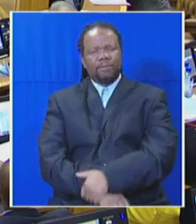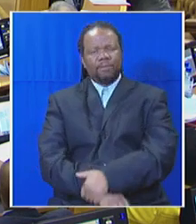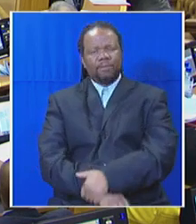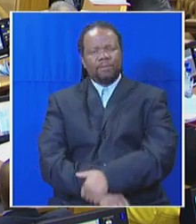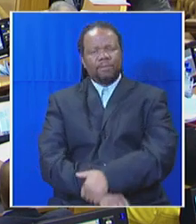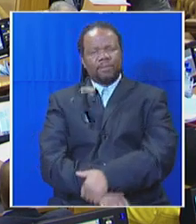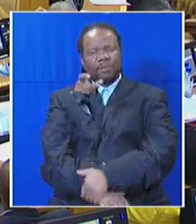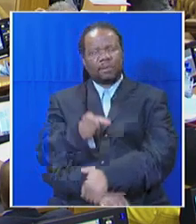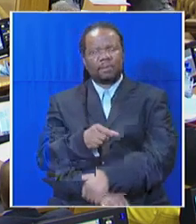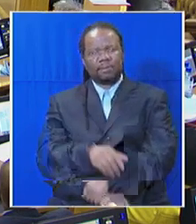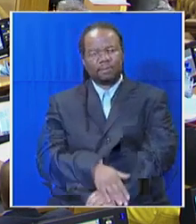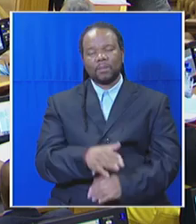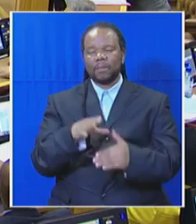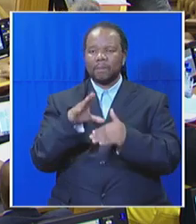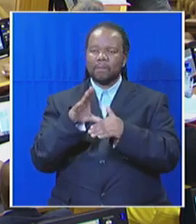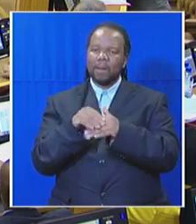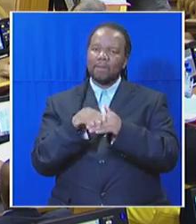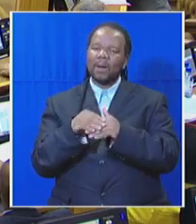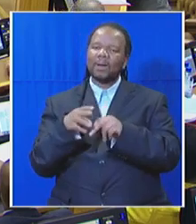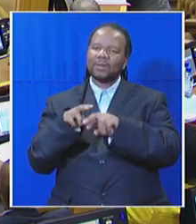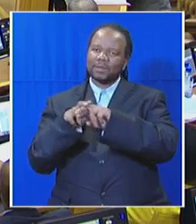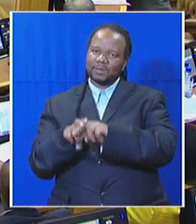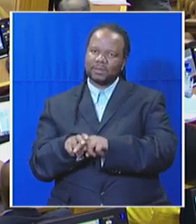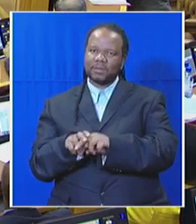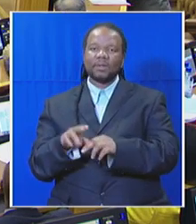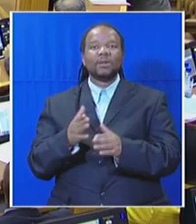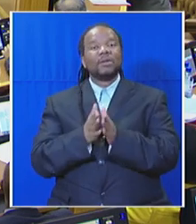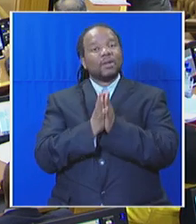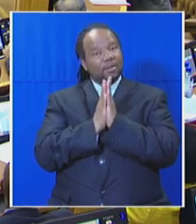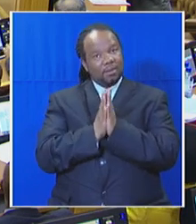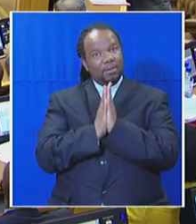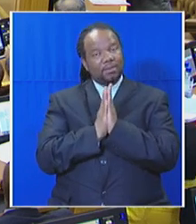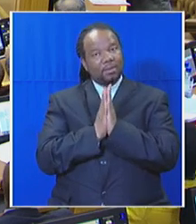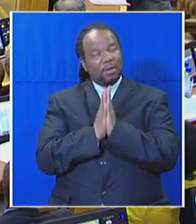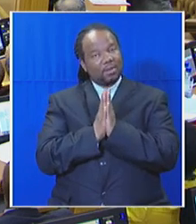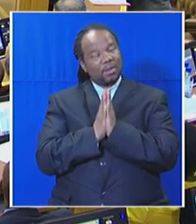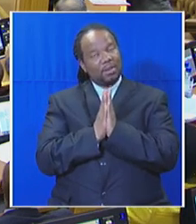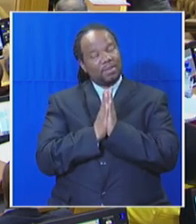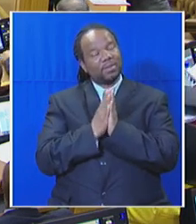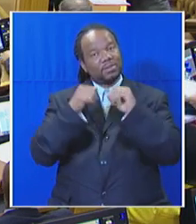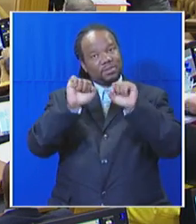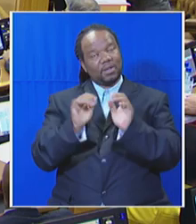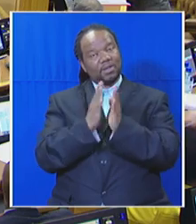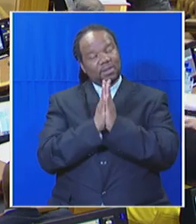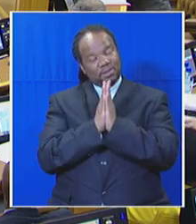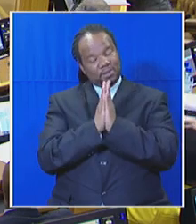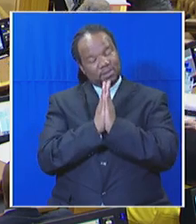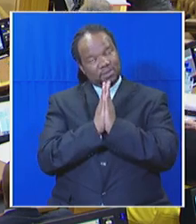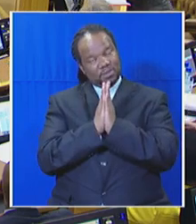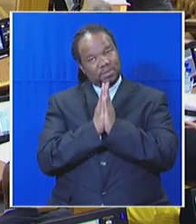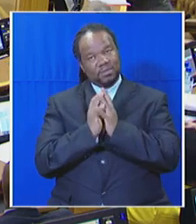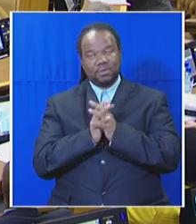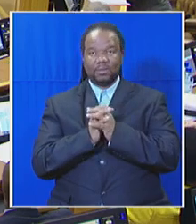Honorable Speaker. Member, please sit down. Okay, ndiyacela kaloku, ndiyacela mhlonipheki wam. Utata